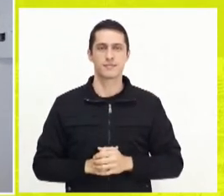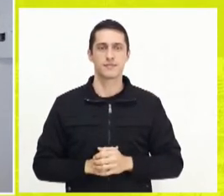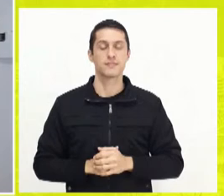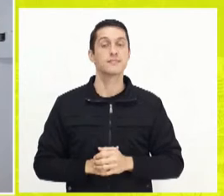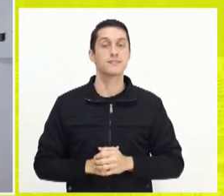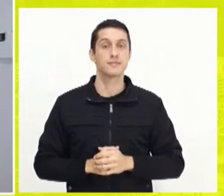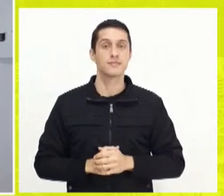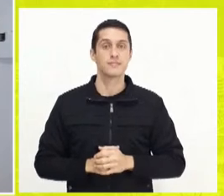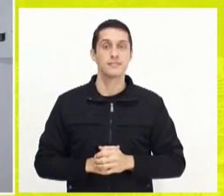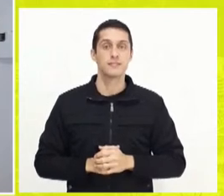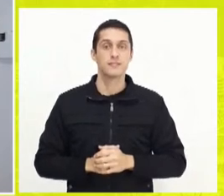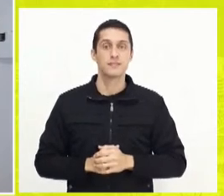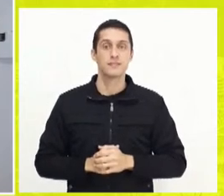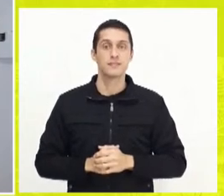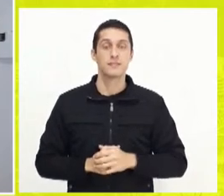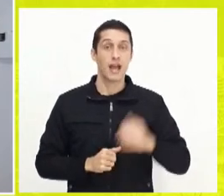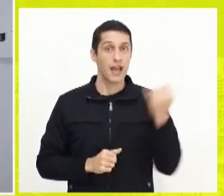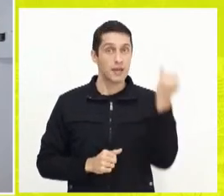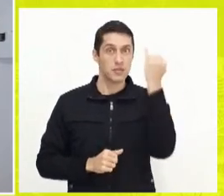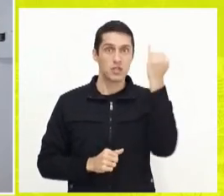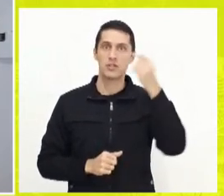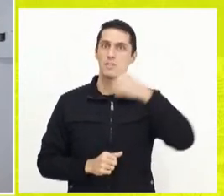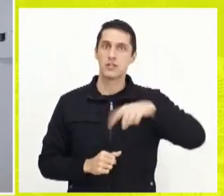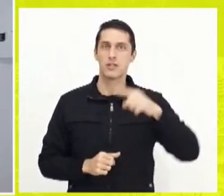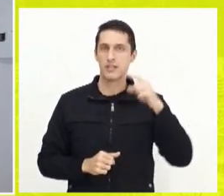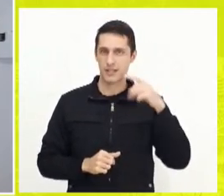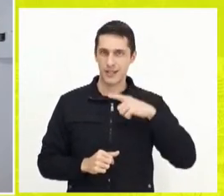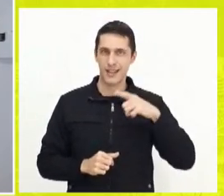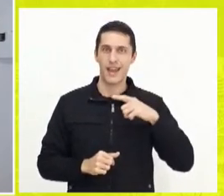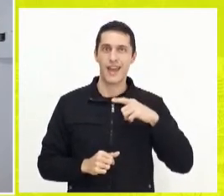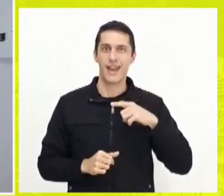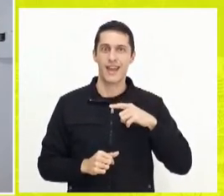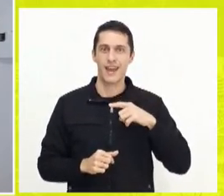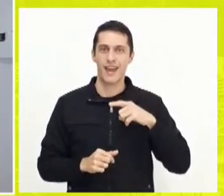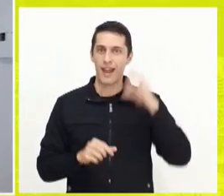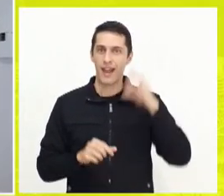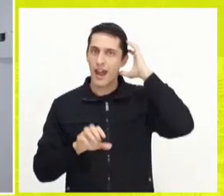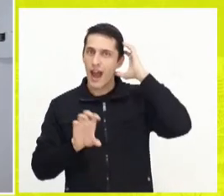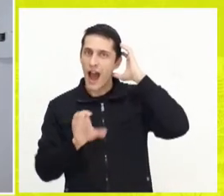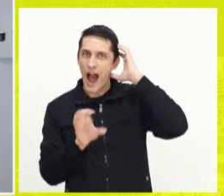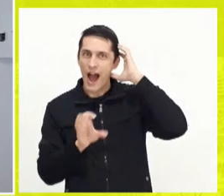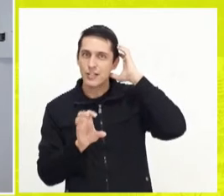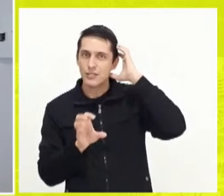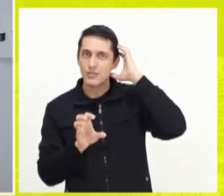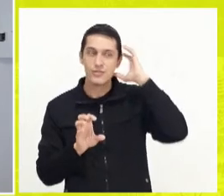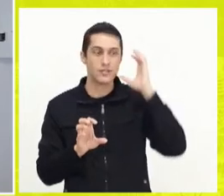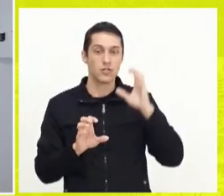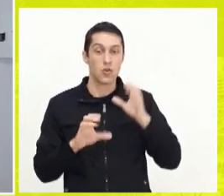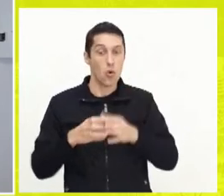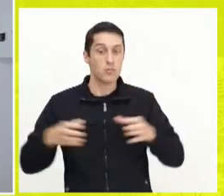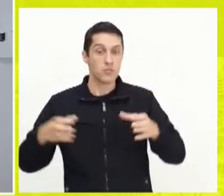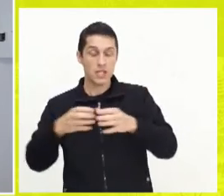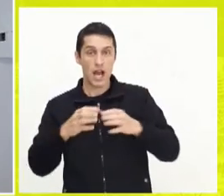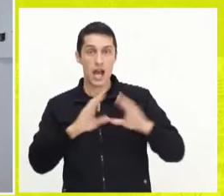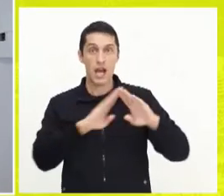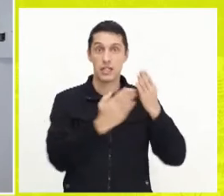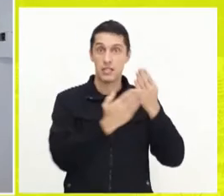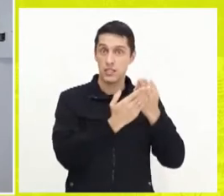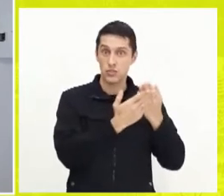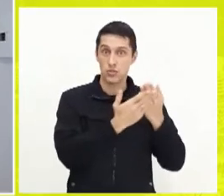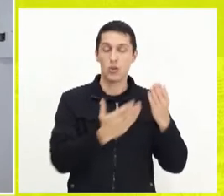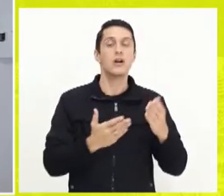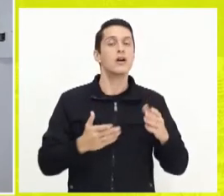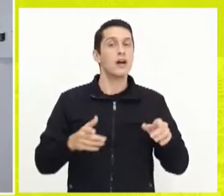verified information through community and university radios to people of course we know the